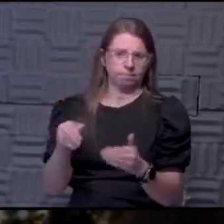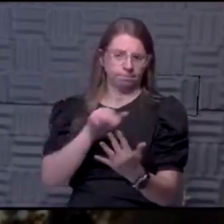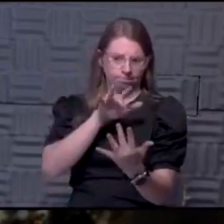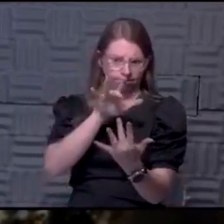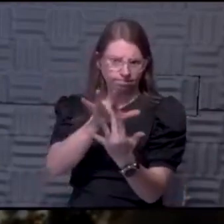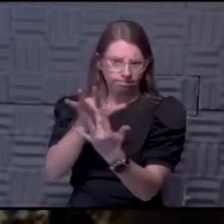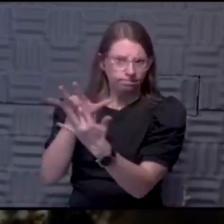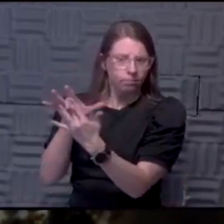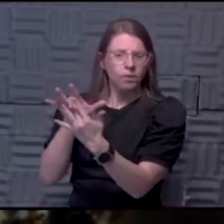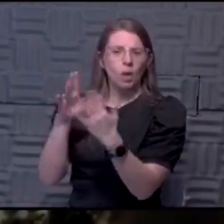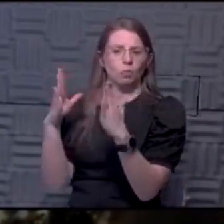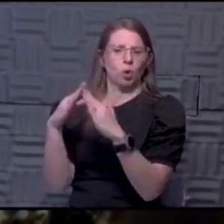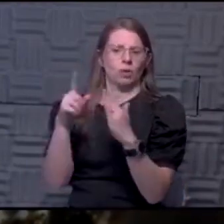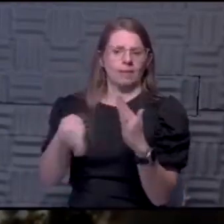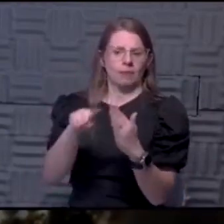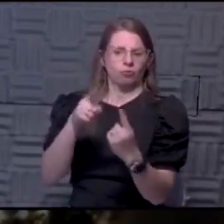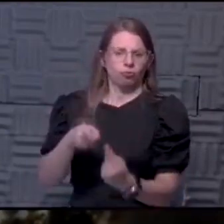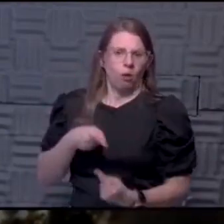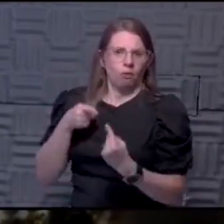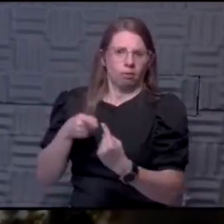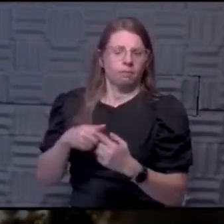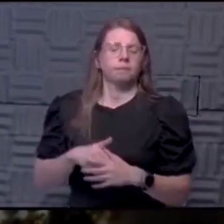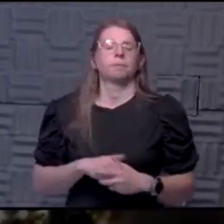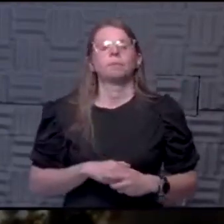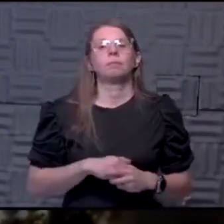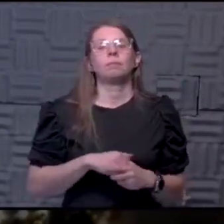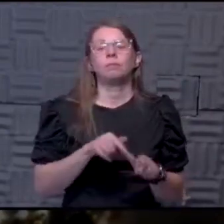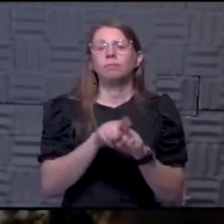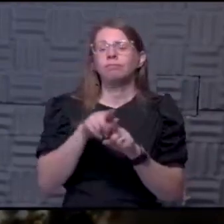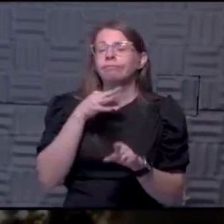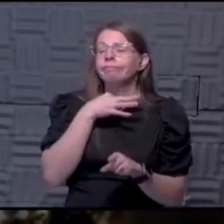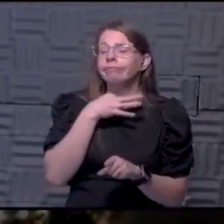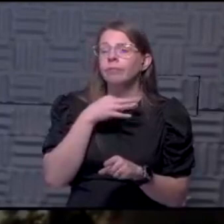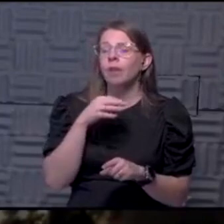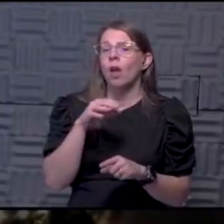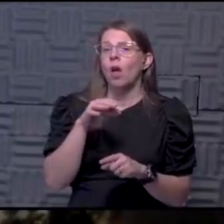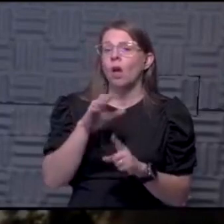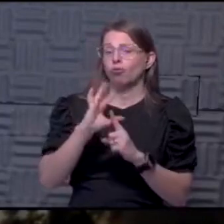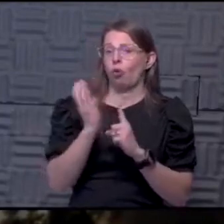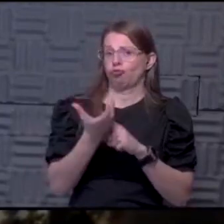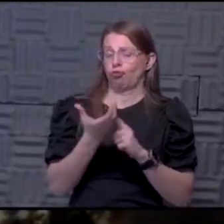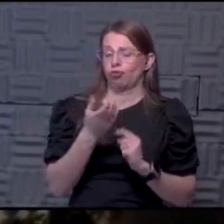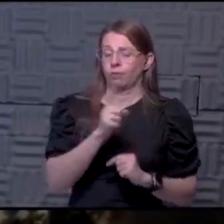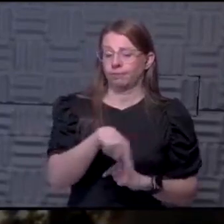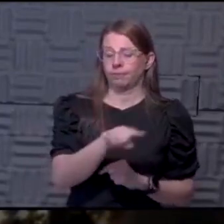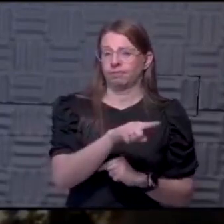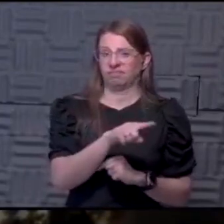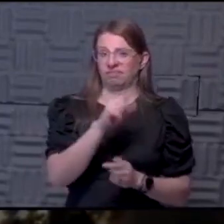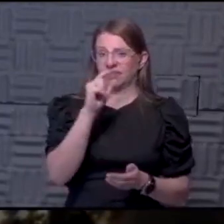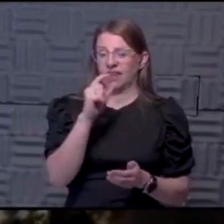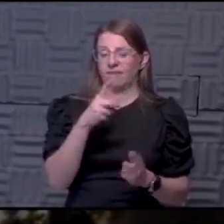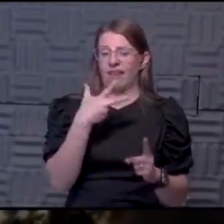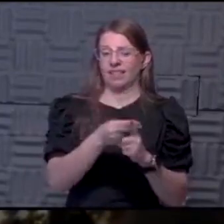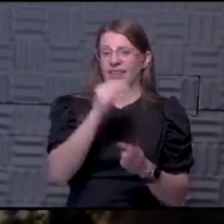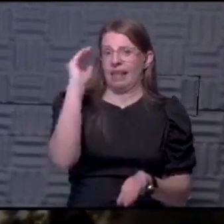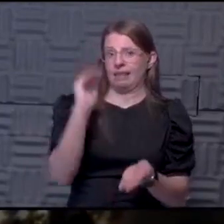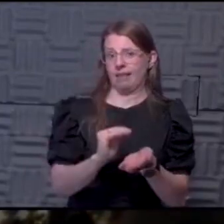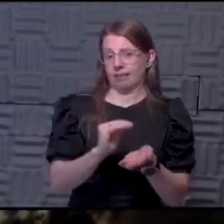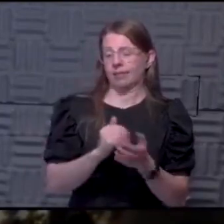to the communities that are struggling. Curiously, there's also cultures that seem to get less vaccine. One of